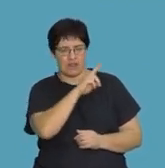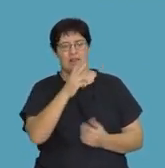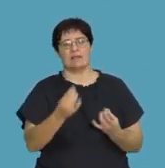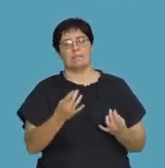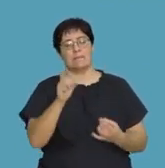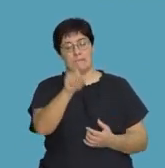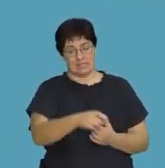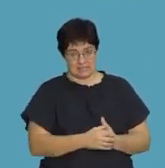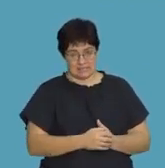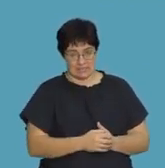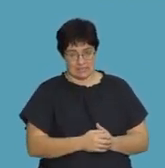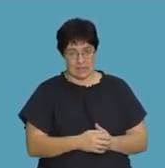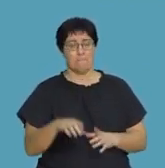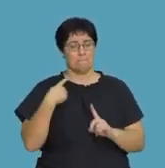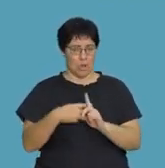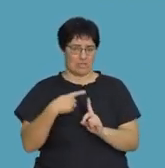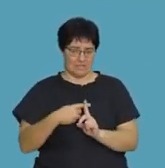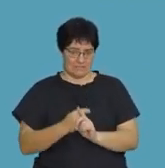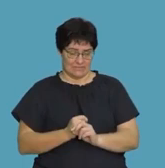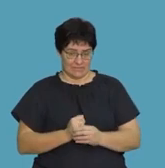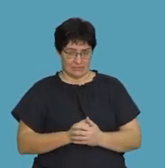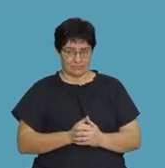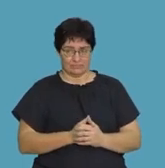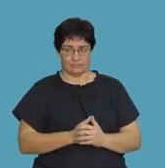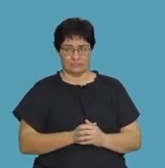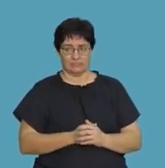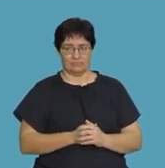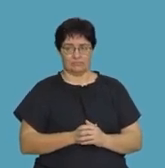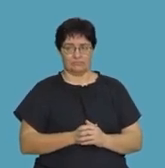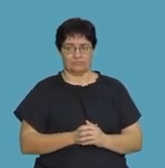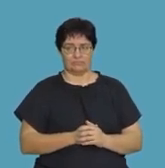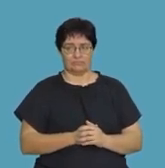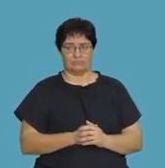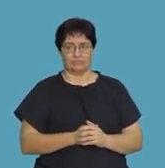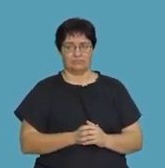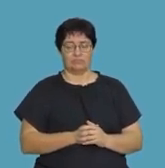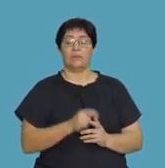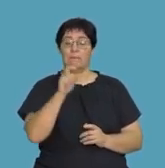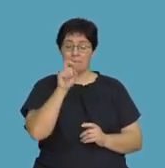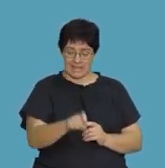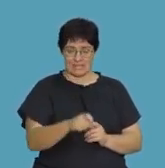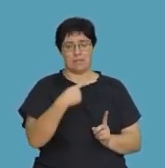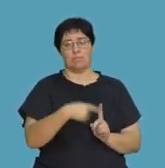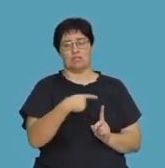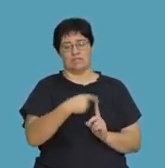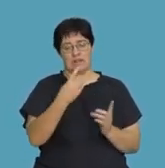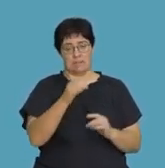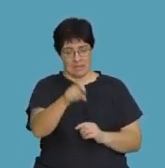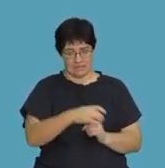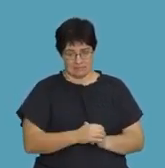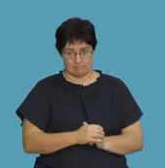right? Real positive number, that is. Real number, but the condition is it must be